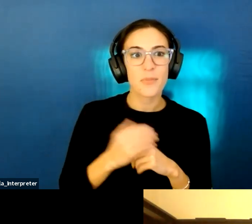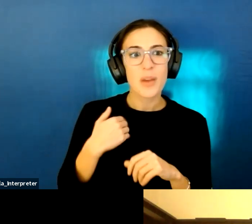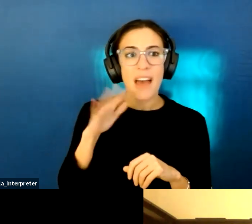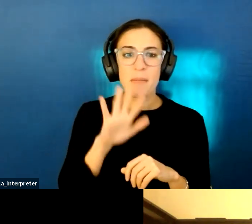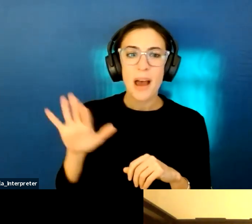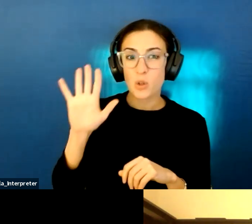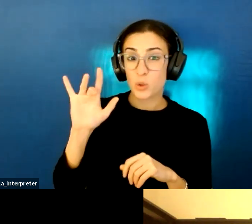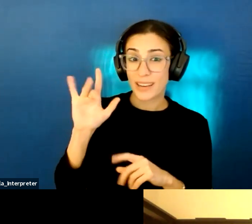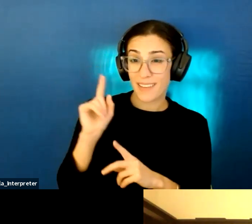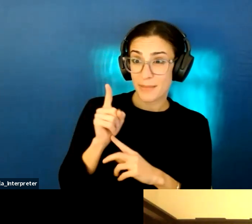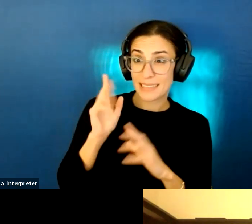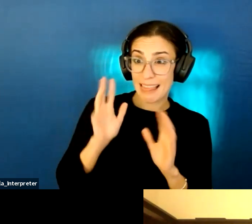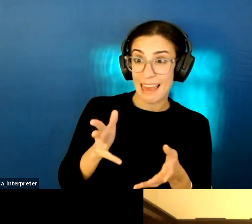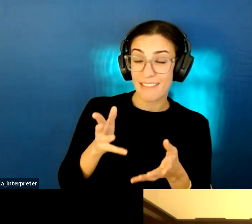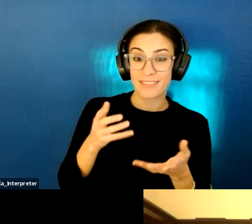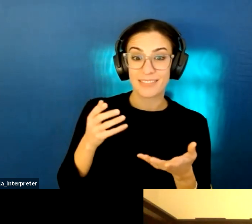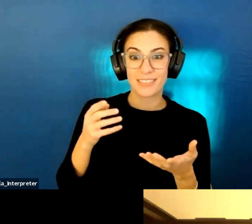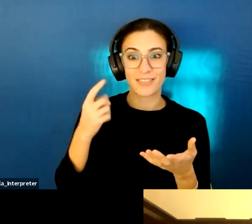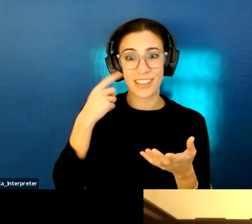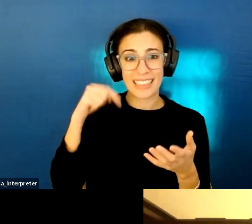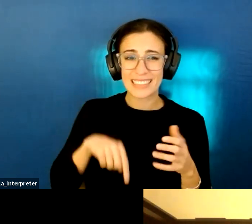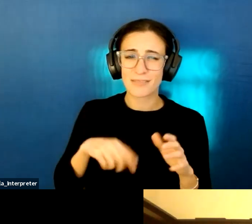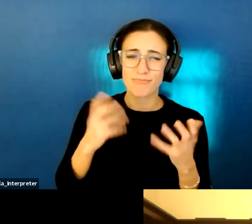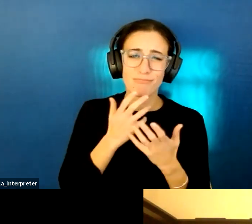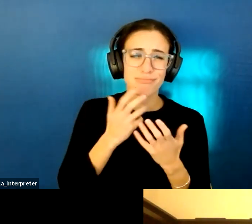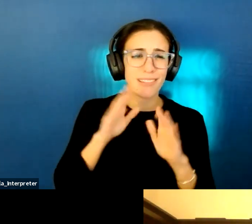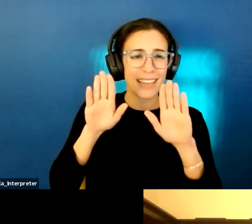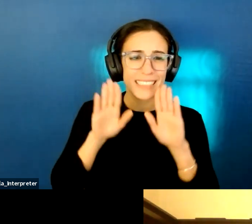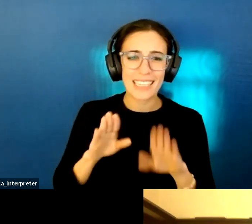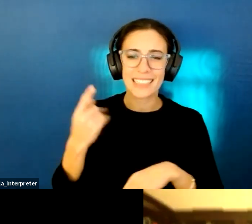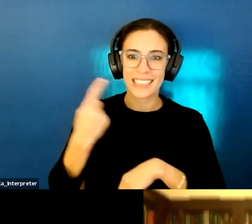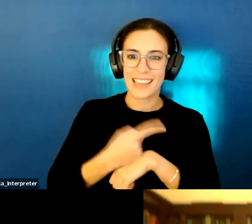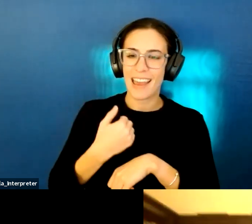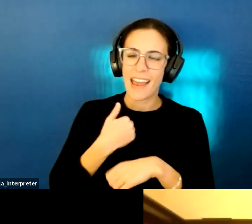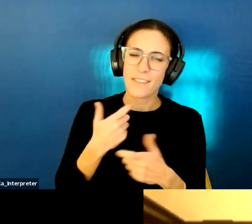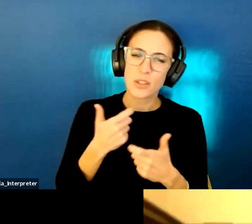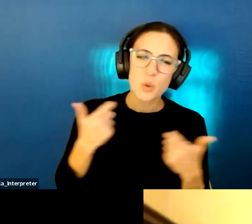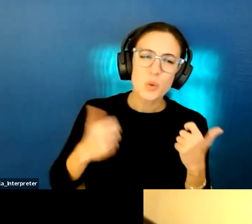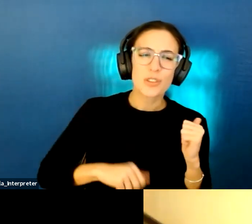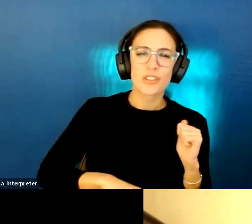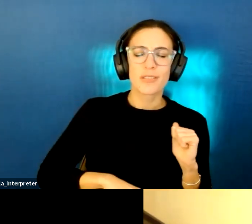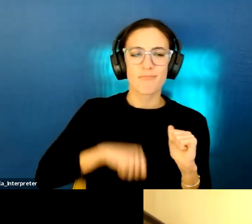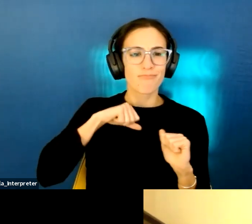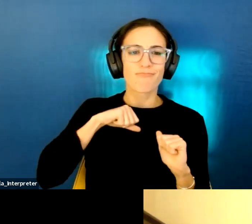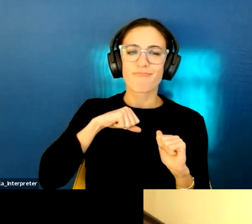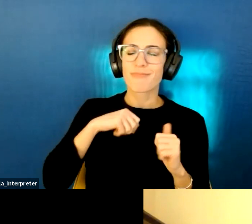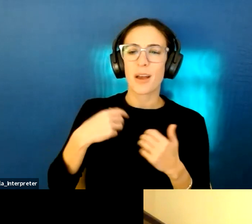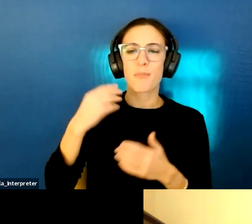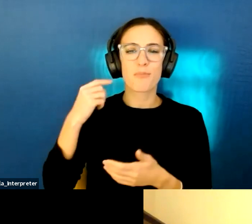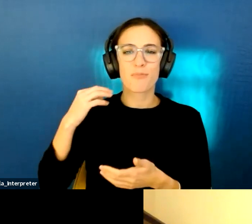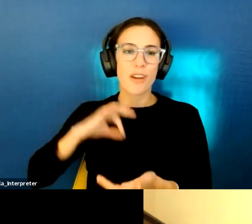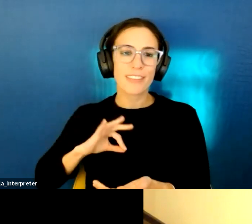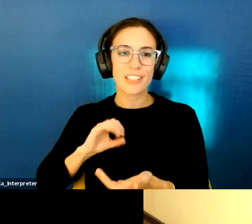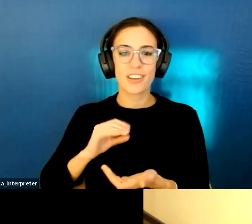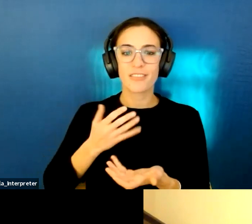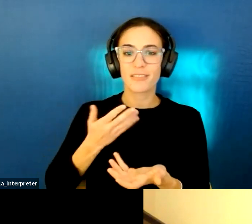25 minutes left to just this fantastic day. I have the enormous privilege of spending just about 10, maybe a little more